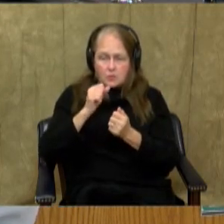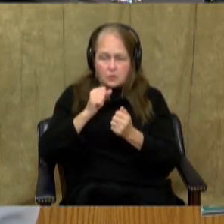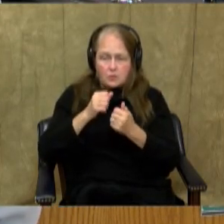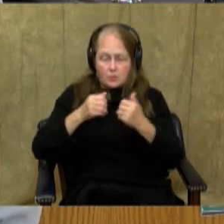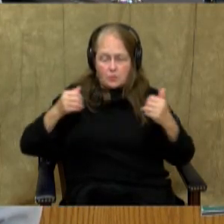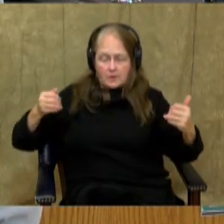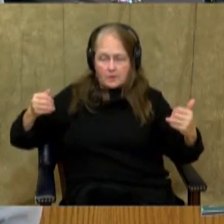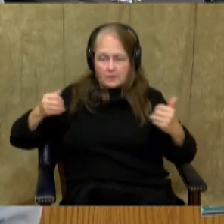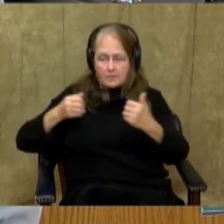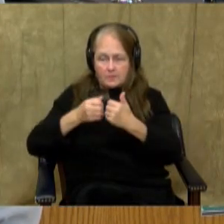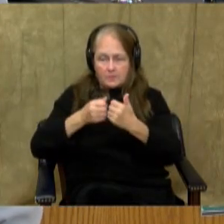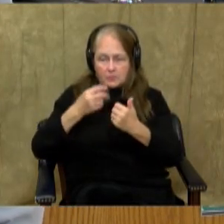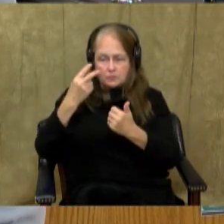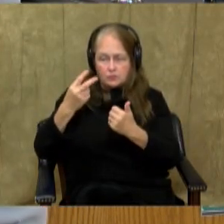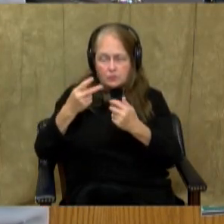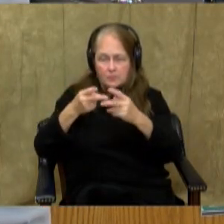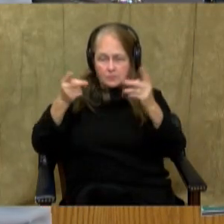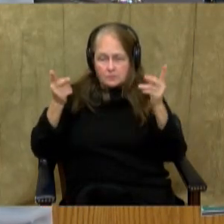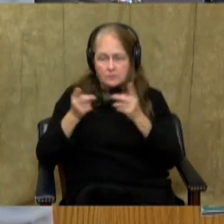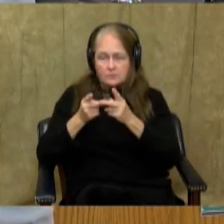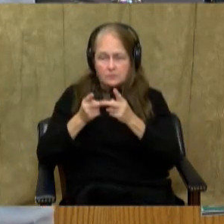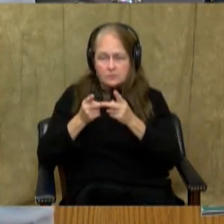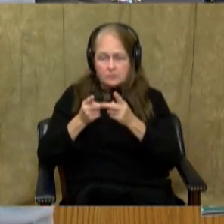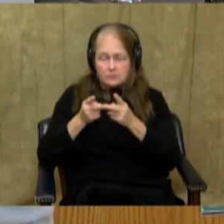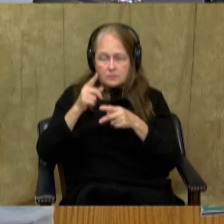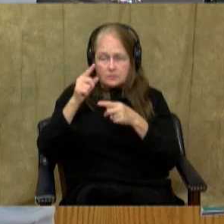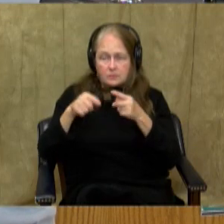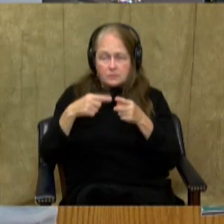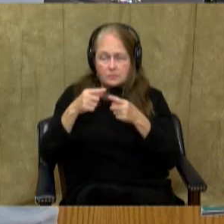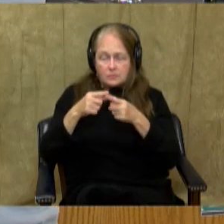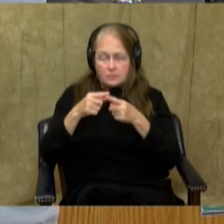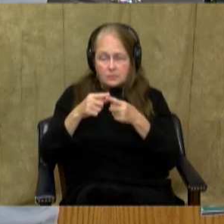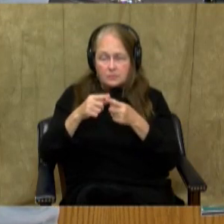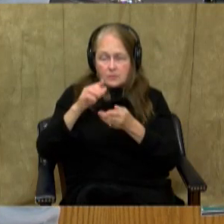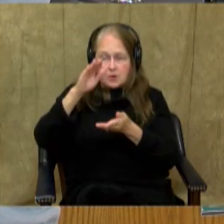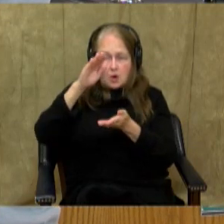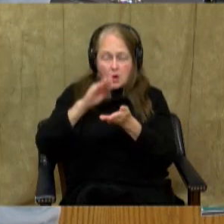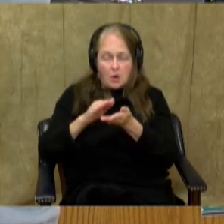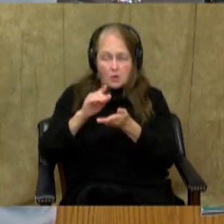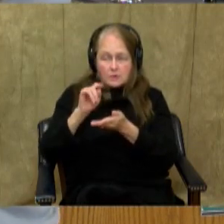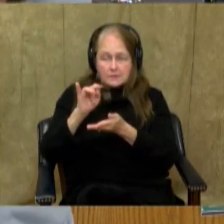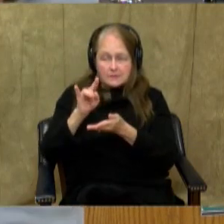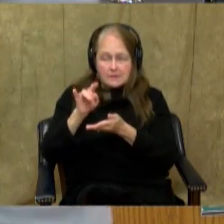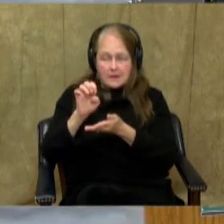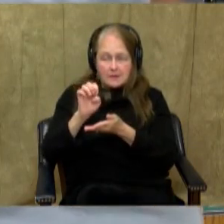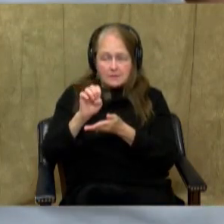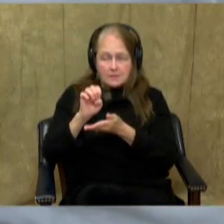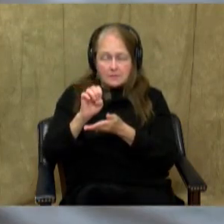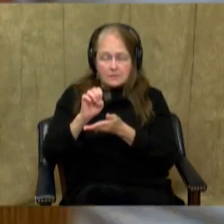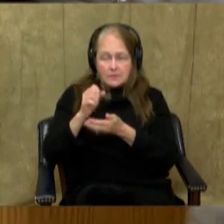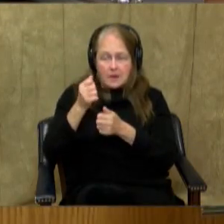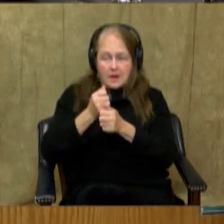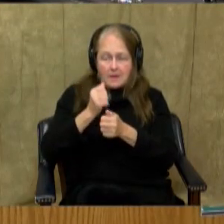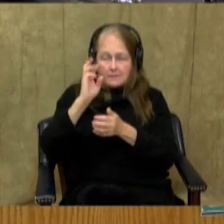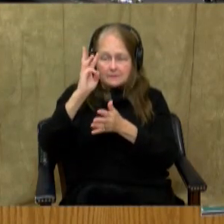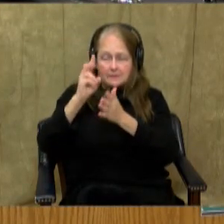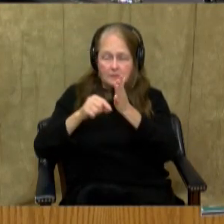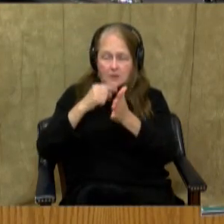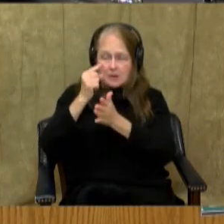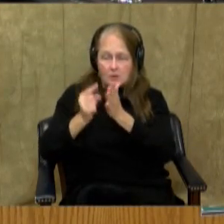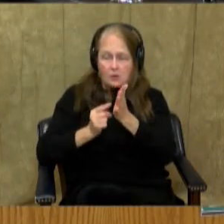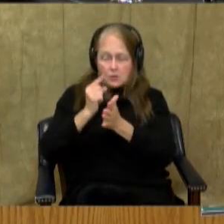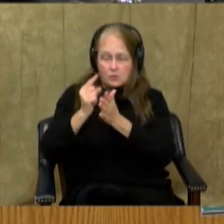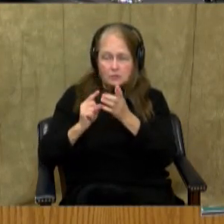away from it in these 2 positions, and then low tide in these positions. So every 6 hours it